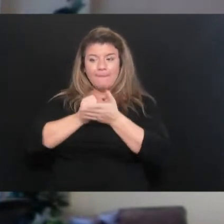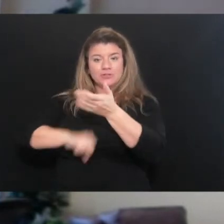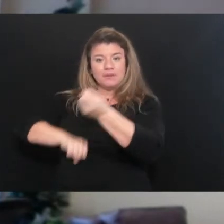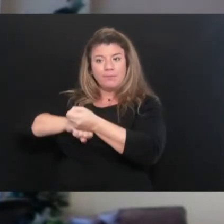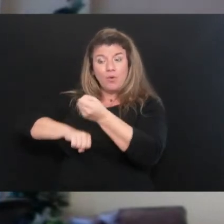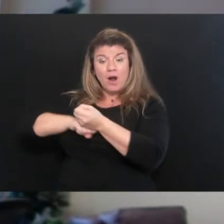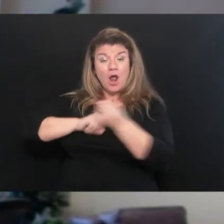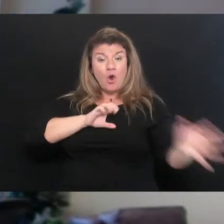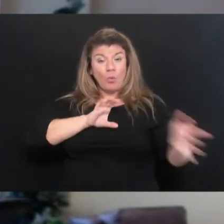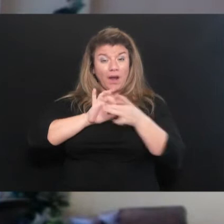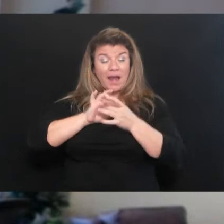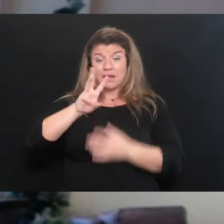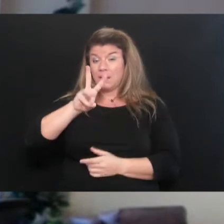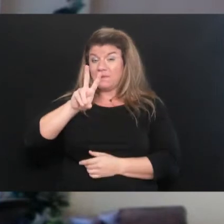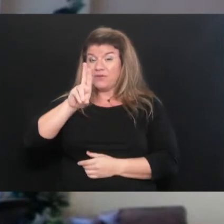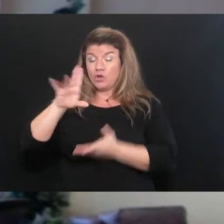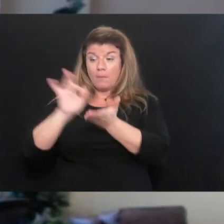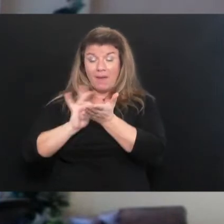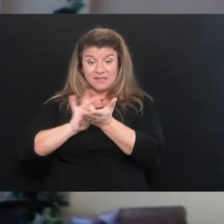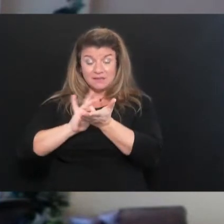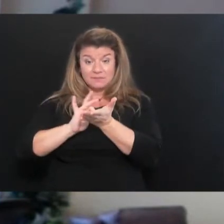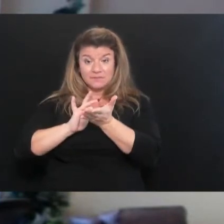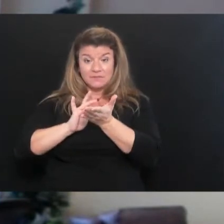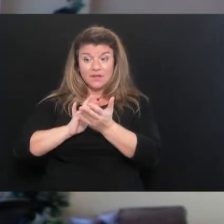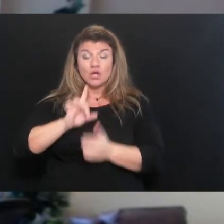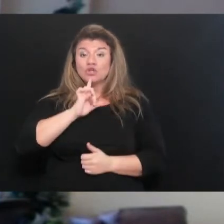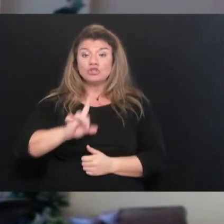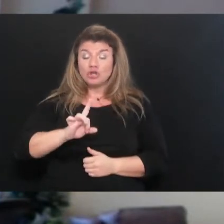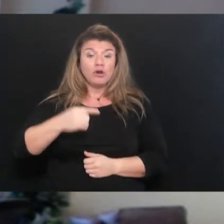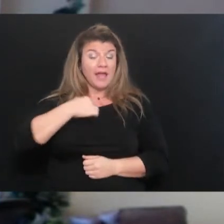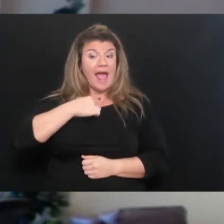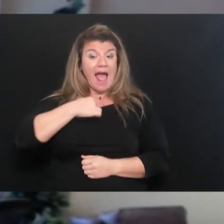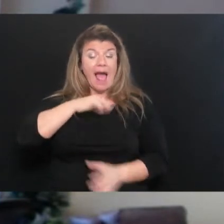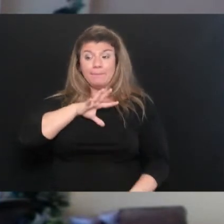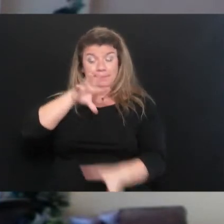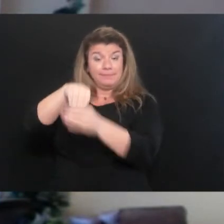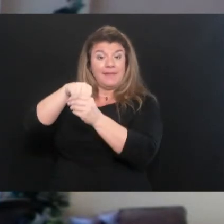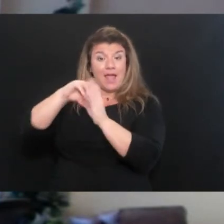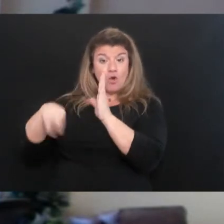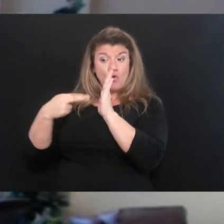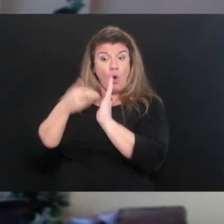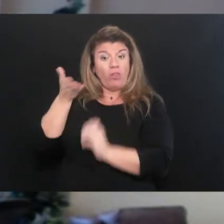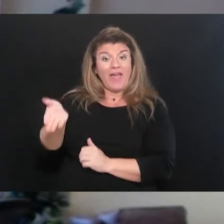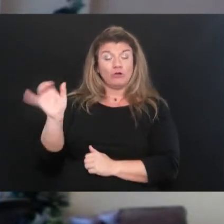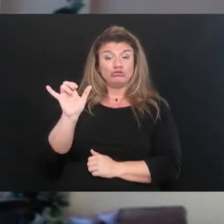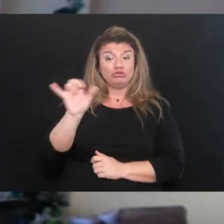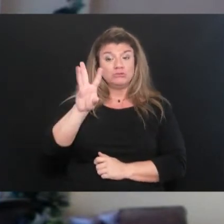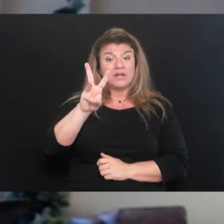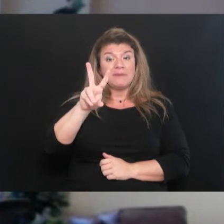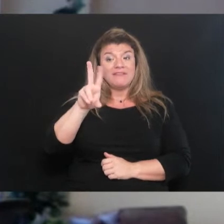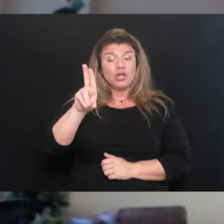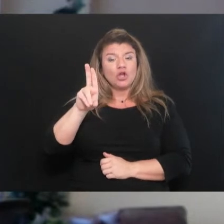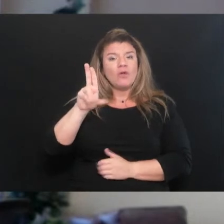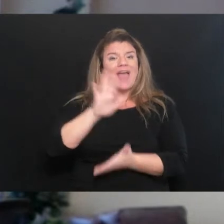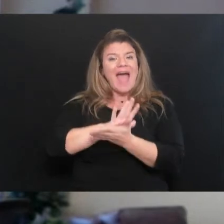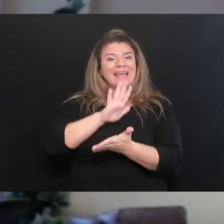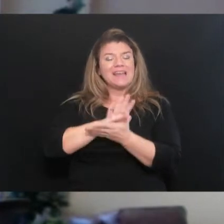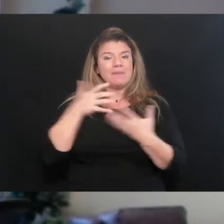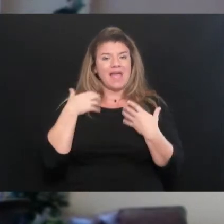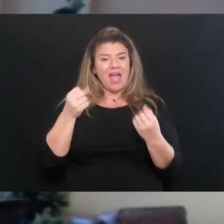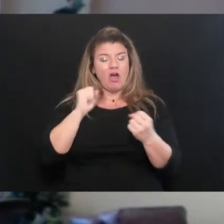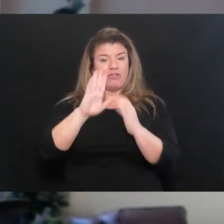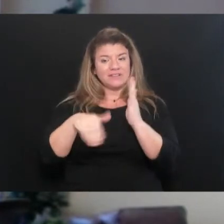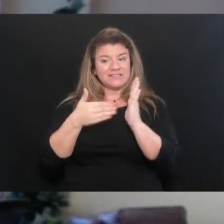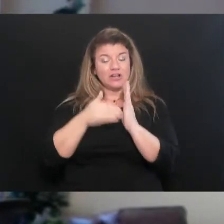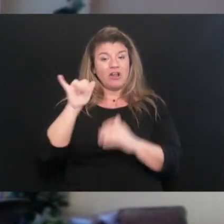WVU Medicine, certainly I do play a role in WVU Medicine at the Academic Health Center, which